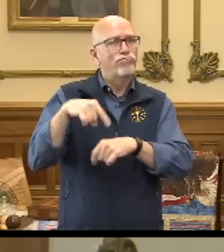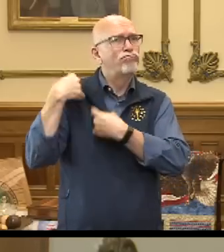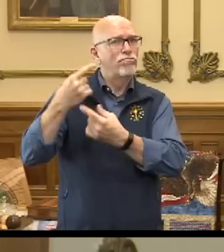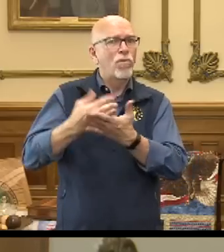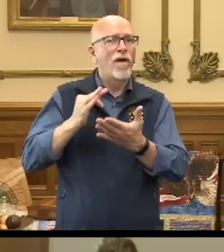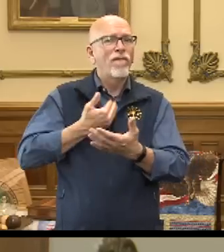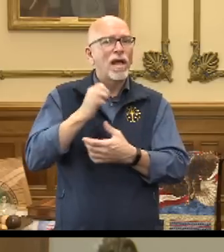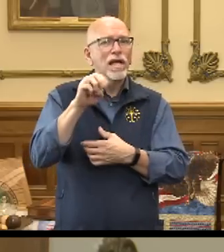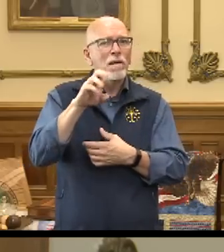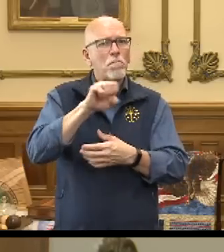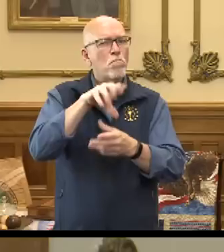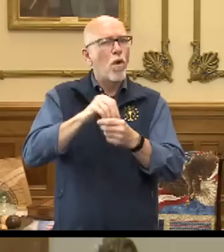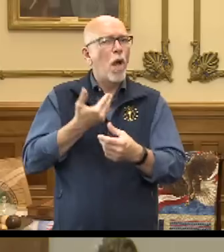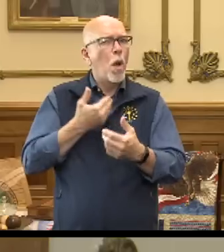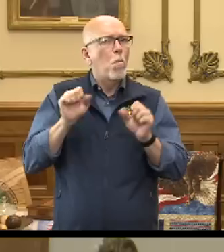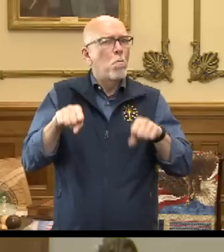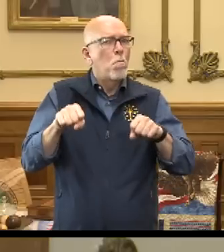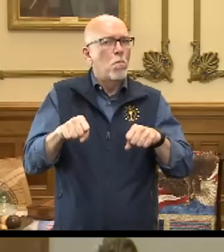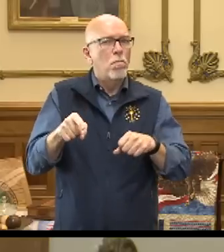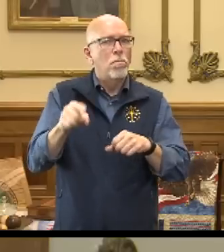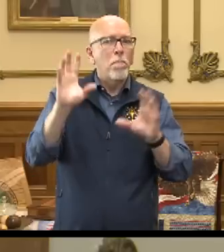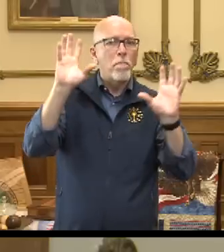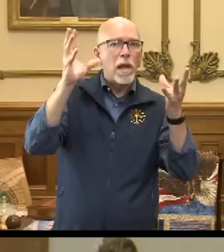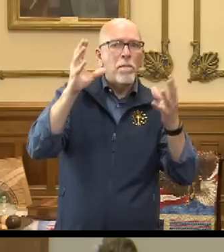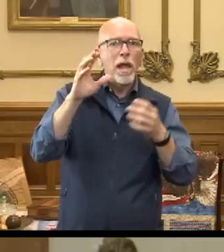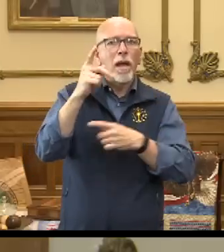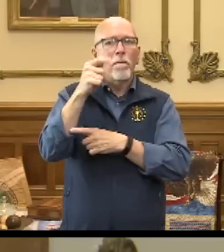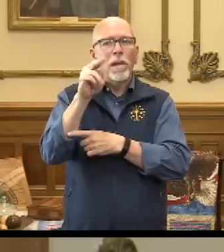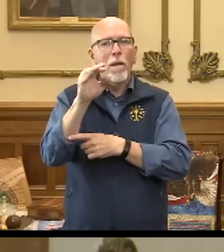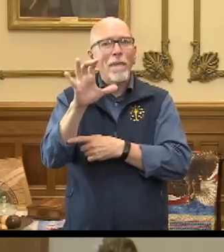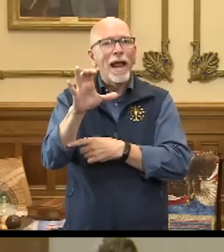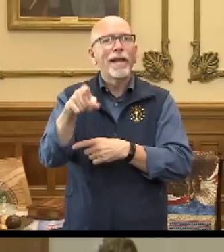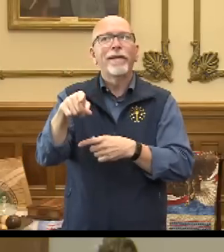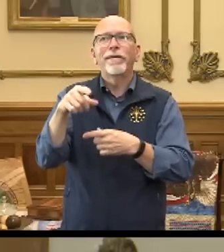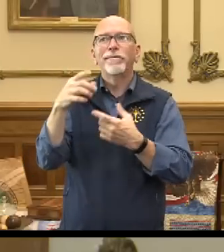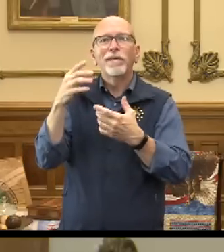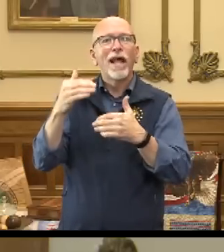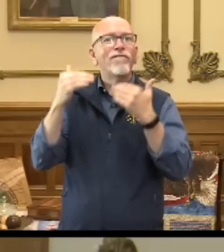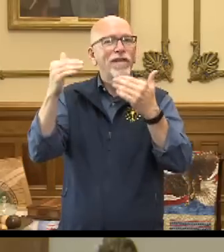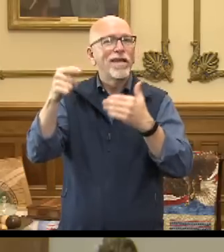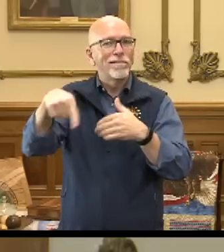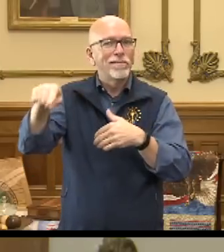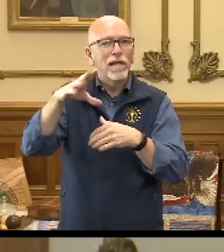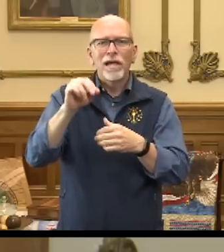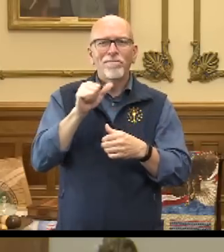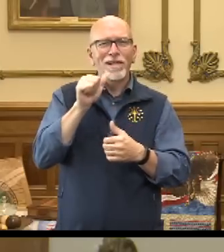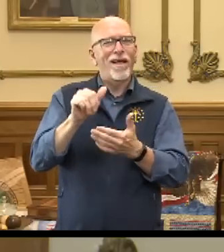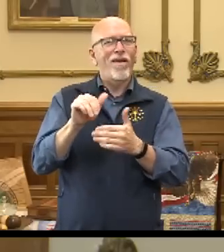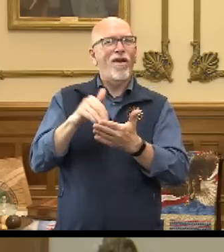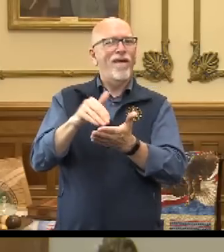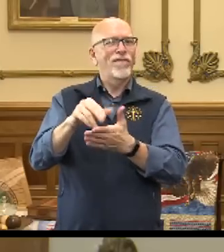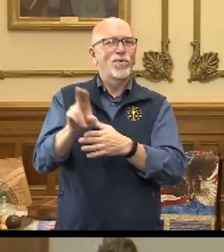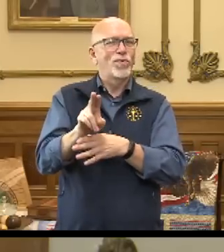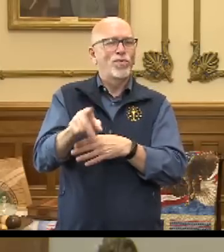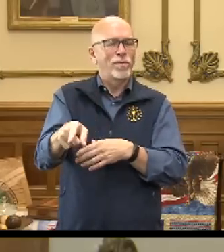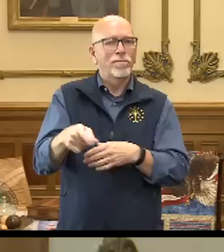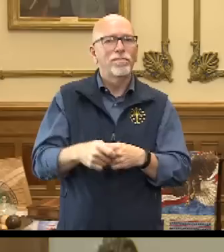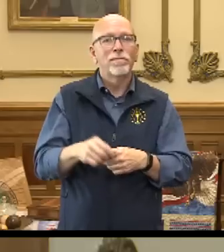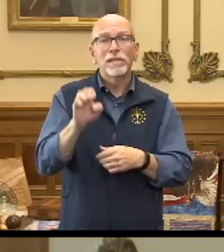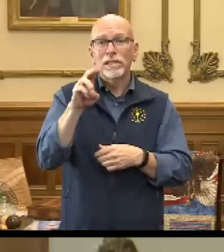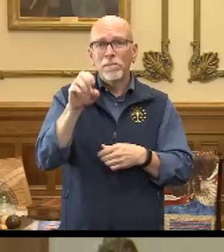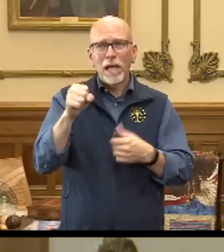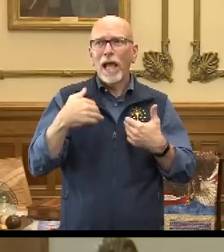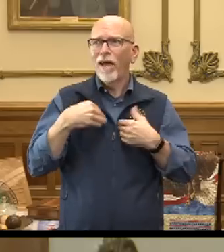our EMS scope of practice at the paramedic and advanced EMT levels, but really infrequently utilized. EMS providers exist